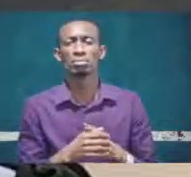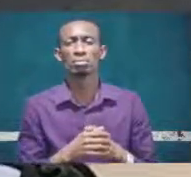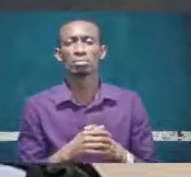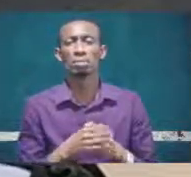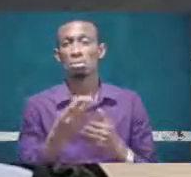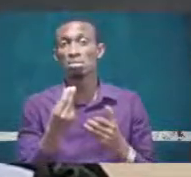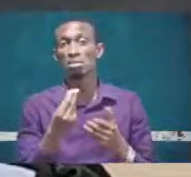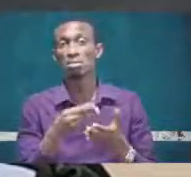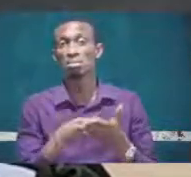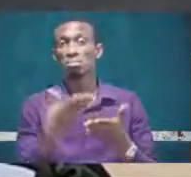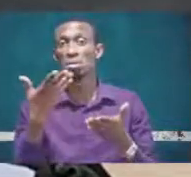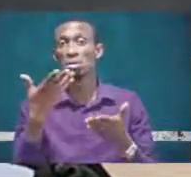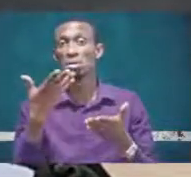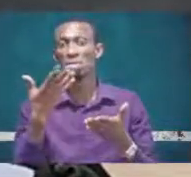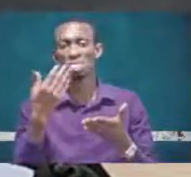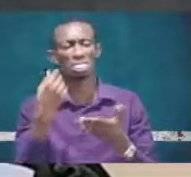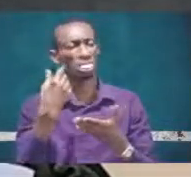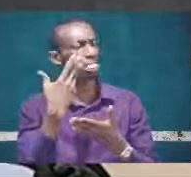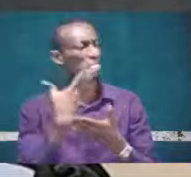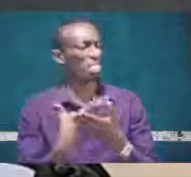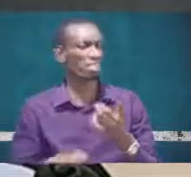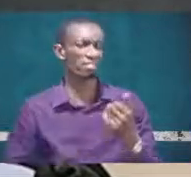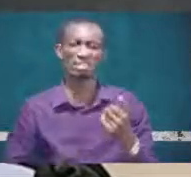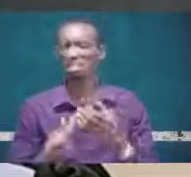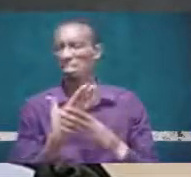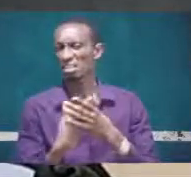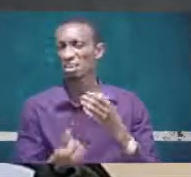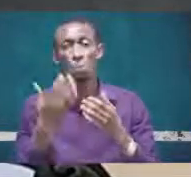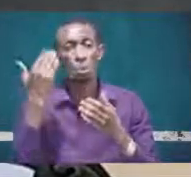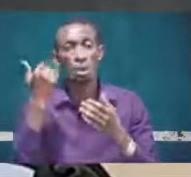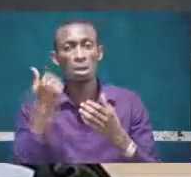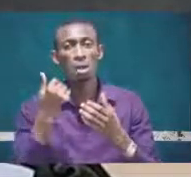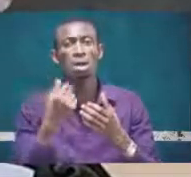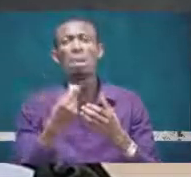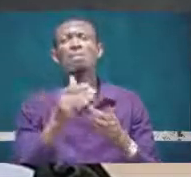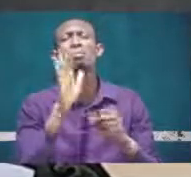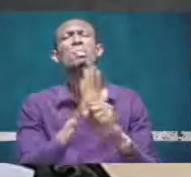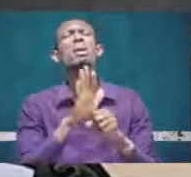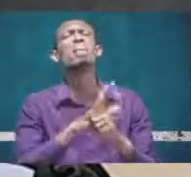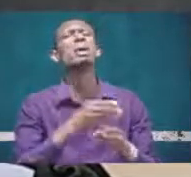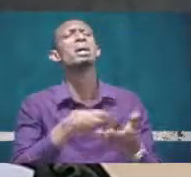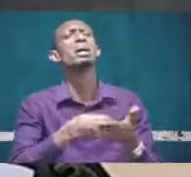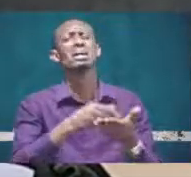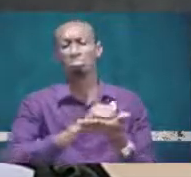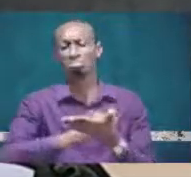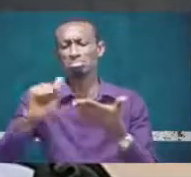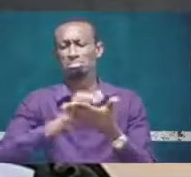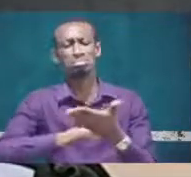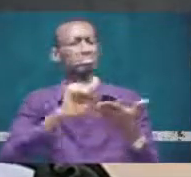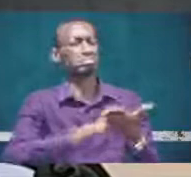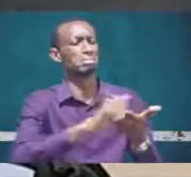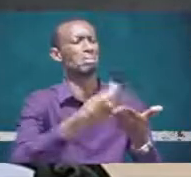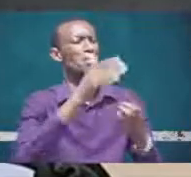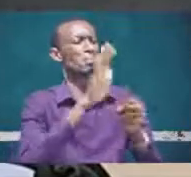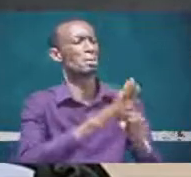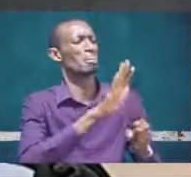cause money will lose value because there is plenty of money. If there is a lot of money circulating in the hands of the public, and